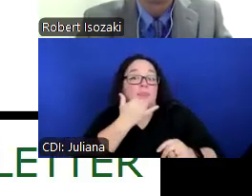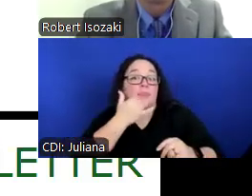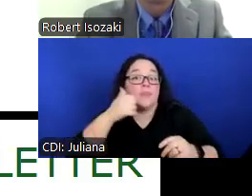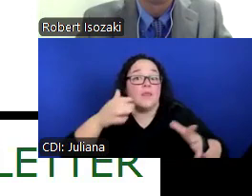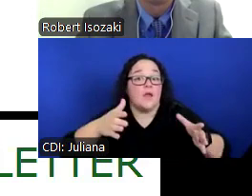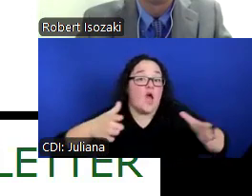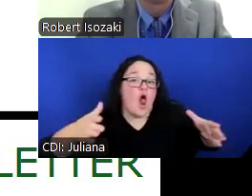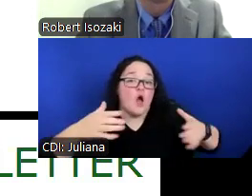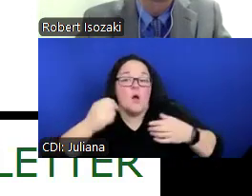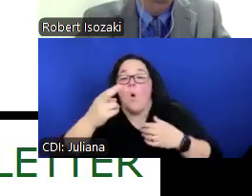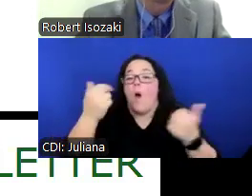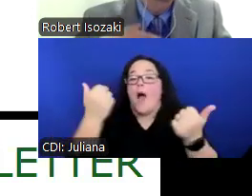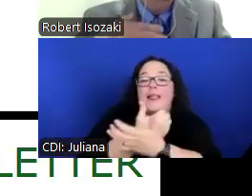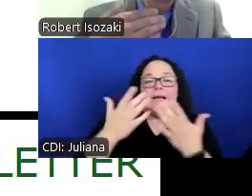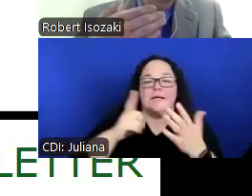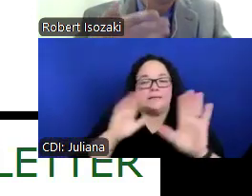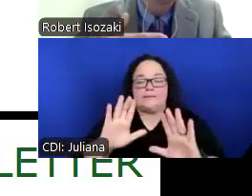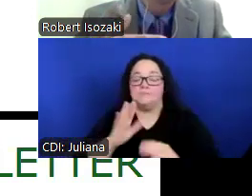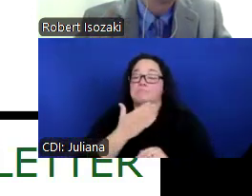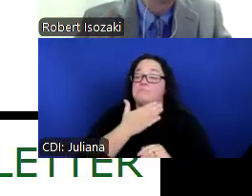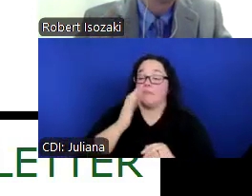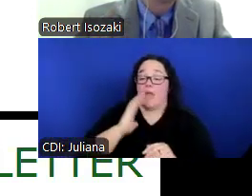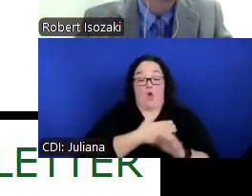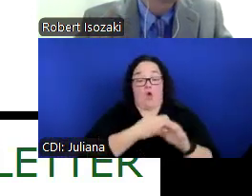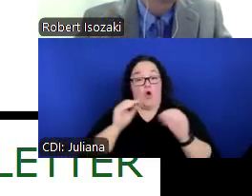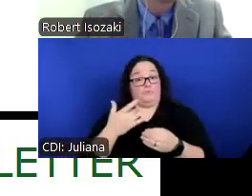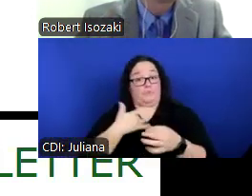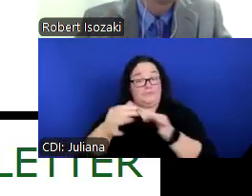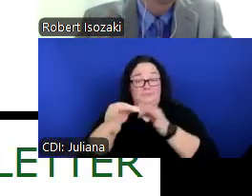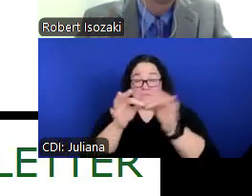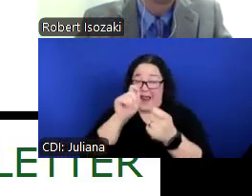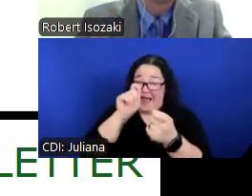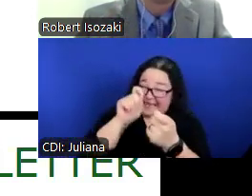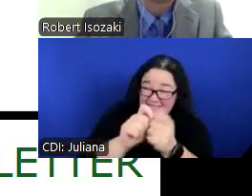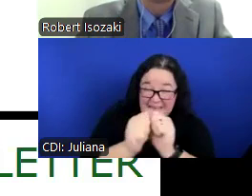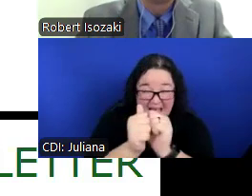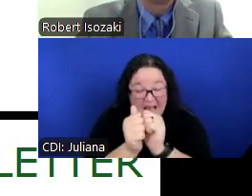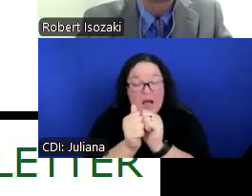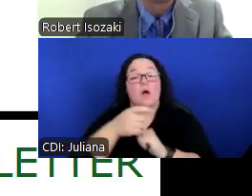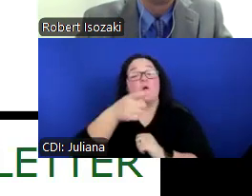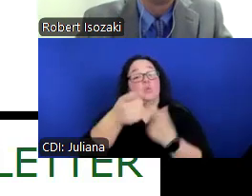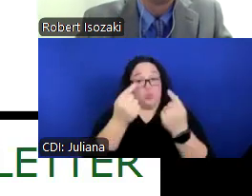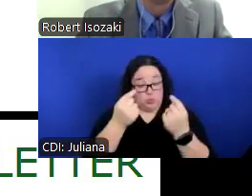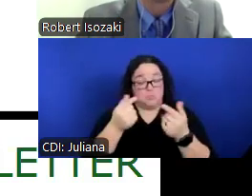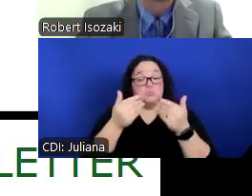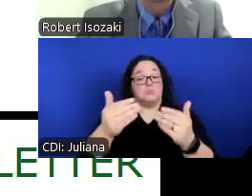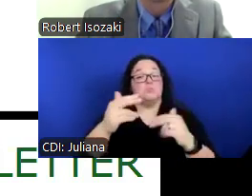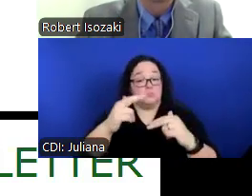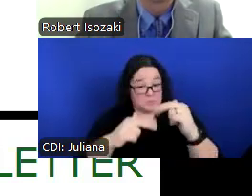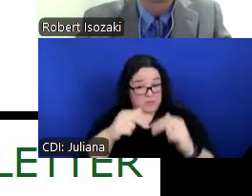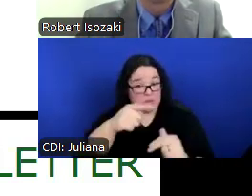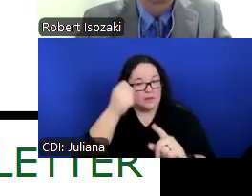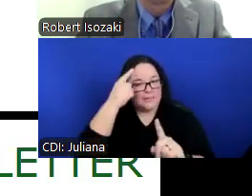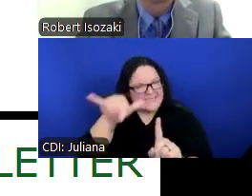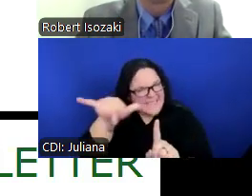our office understands it, is to say you can build the substantial equivalent of what was there previously. So just wanted